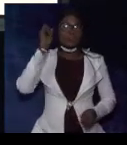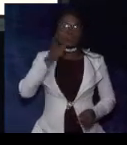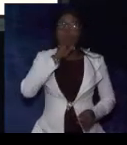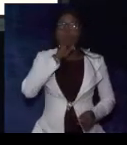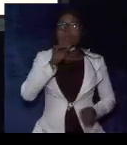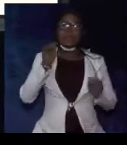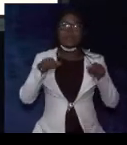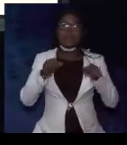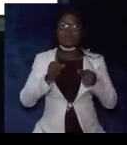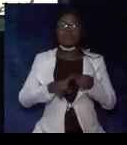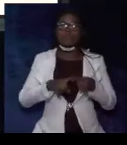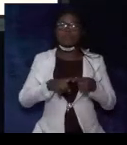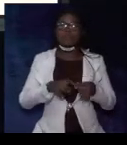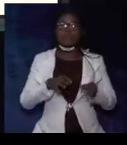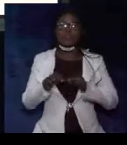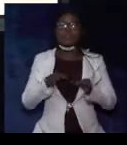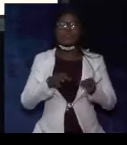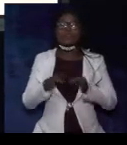a story,